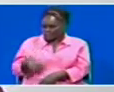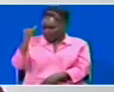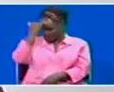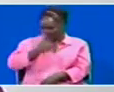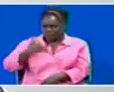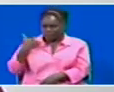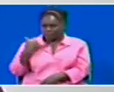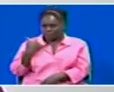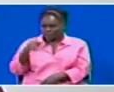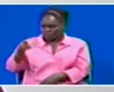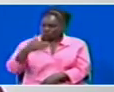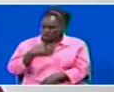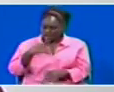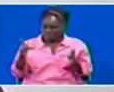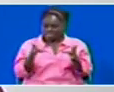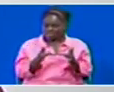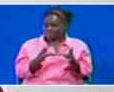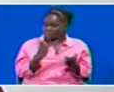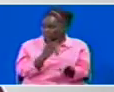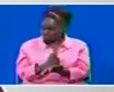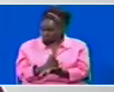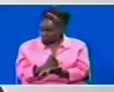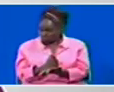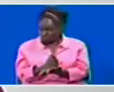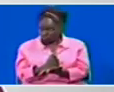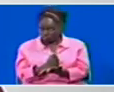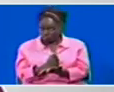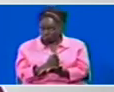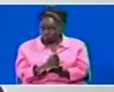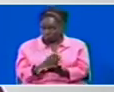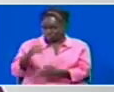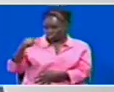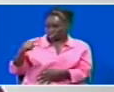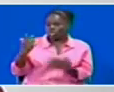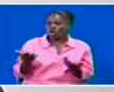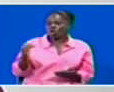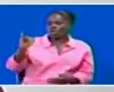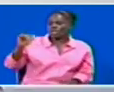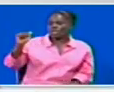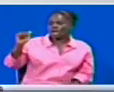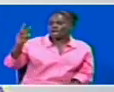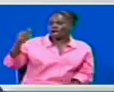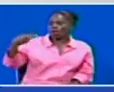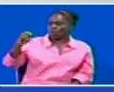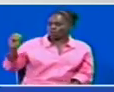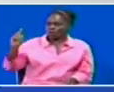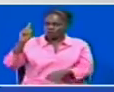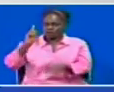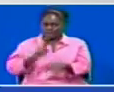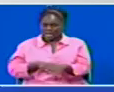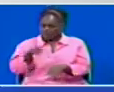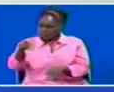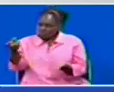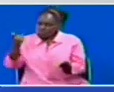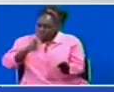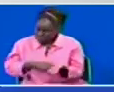Okwara, I'm sure you have an email address, either in Gmail or Yahoo. And when you go to